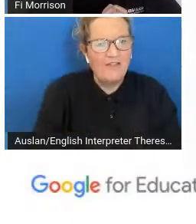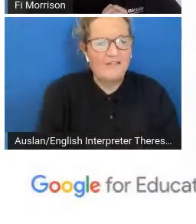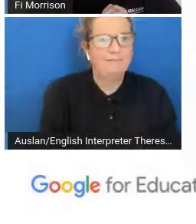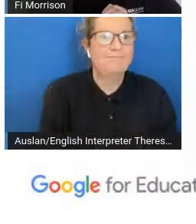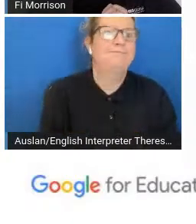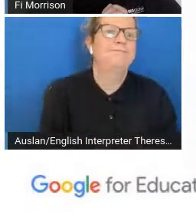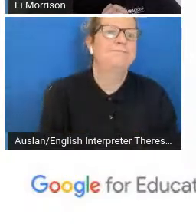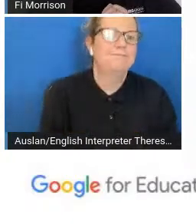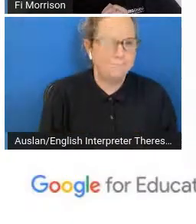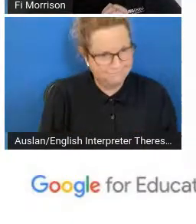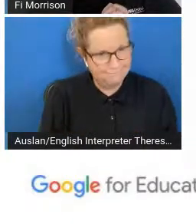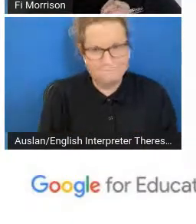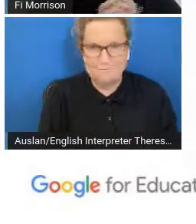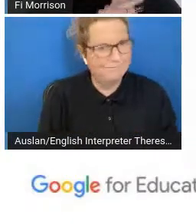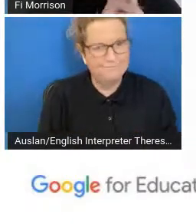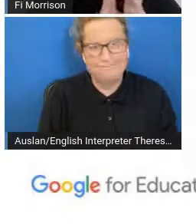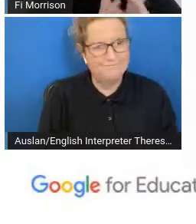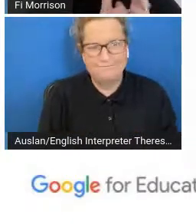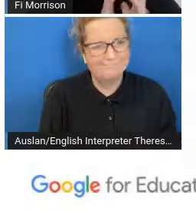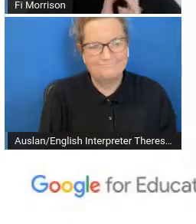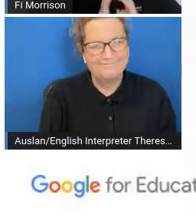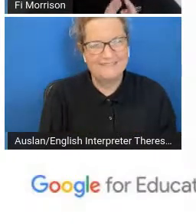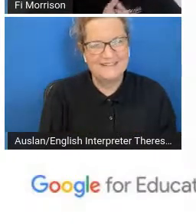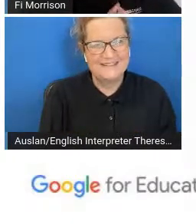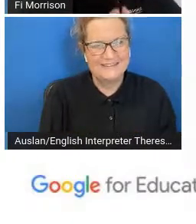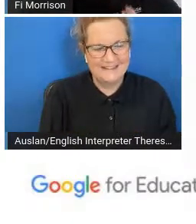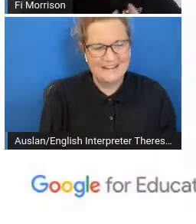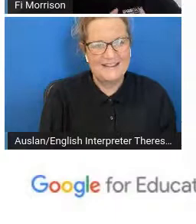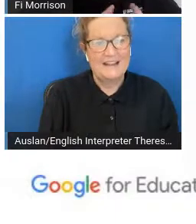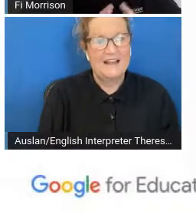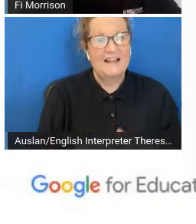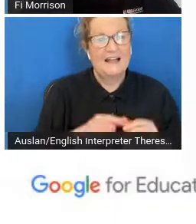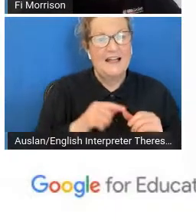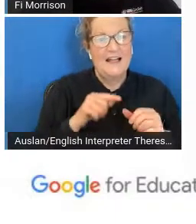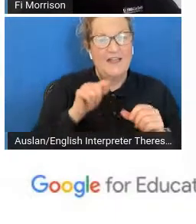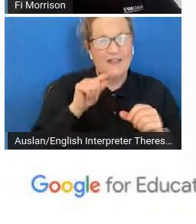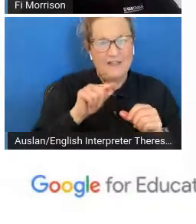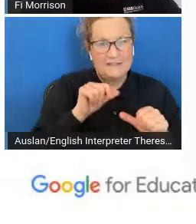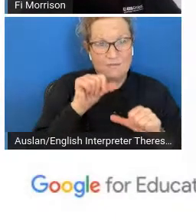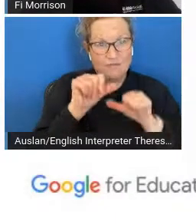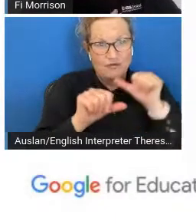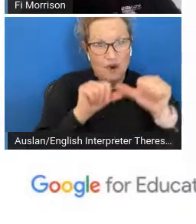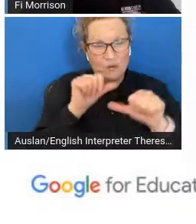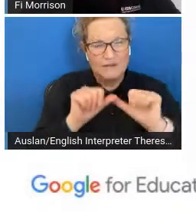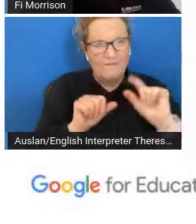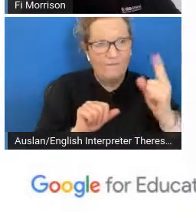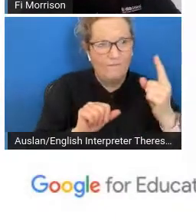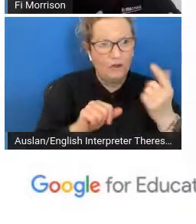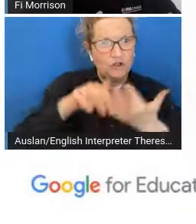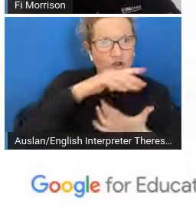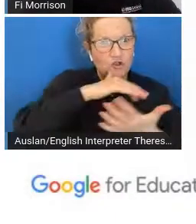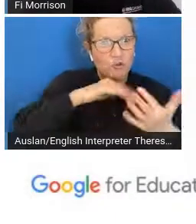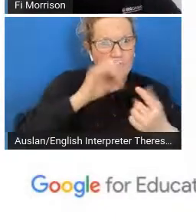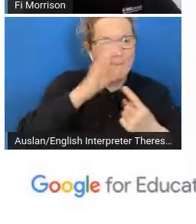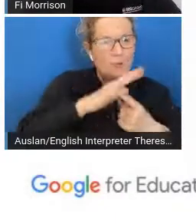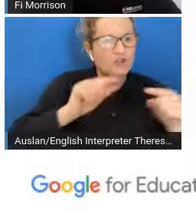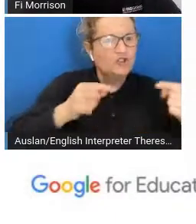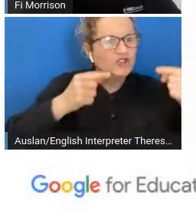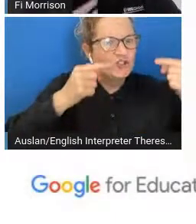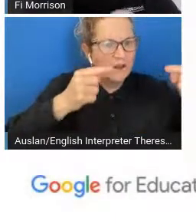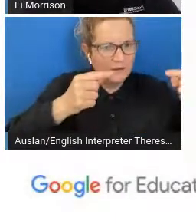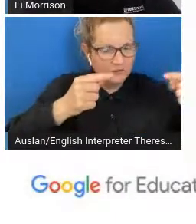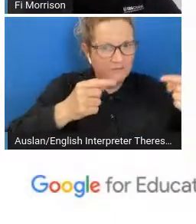at this process and talking about a socially important challenge. And so how can we engage our